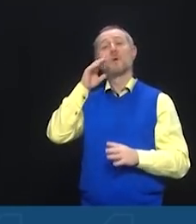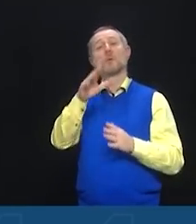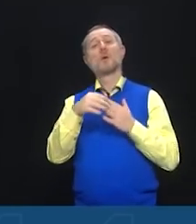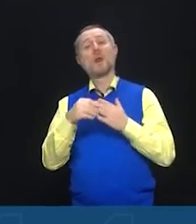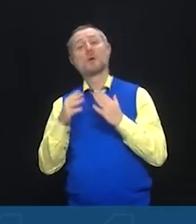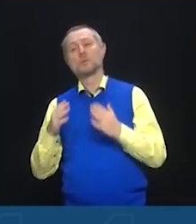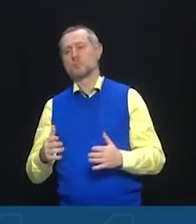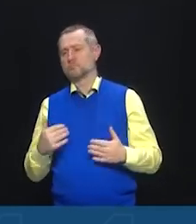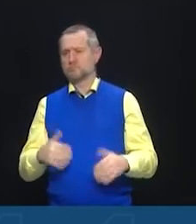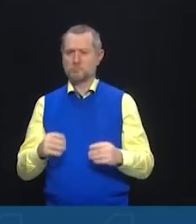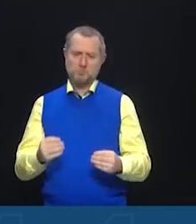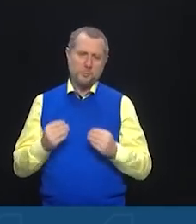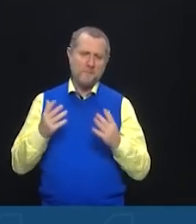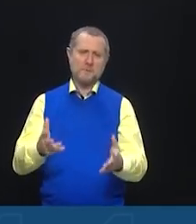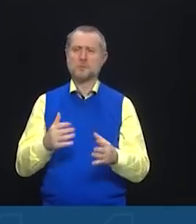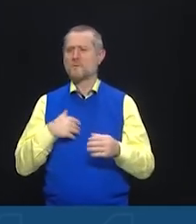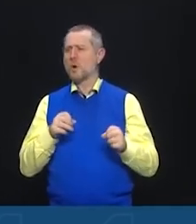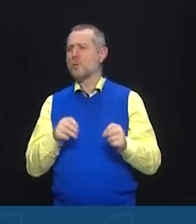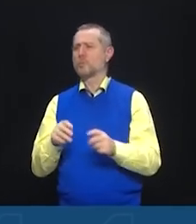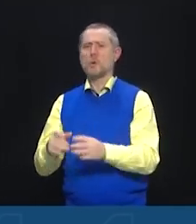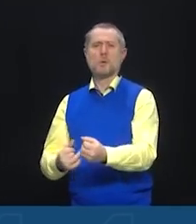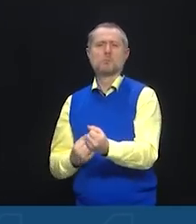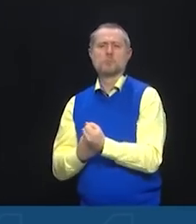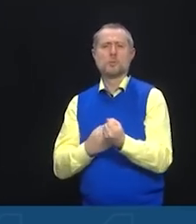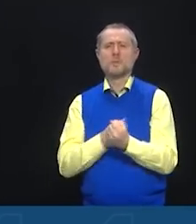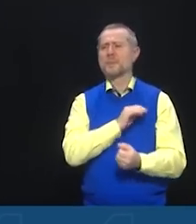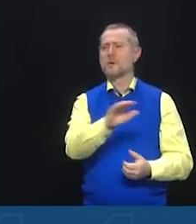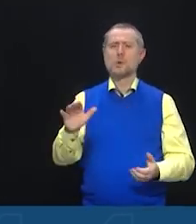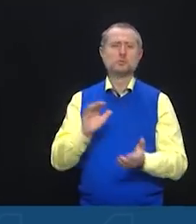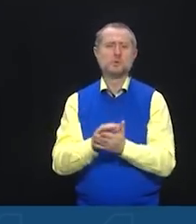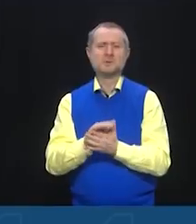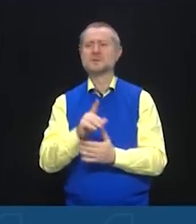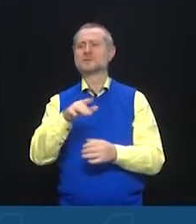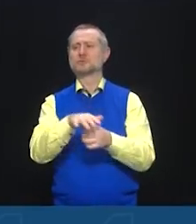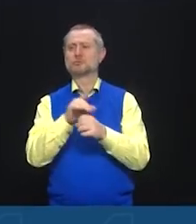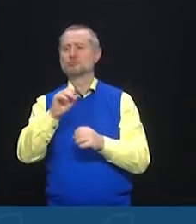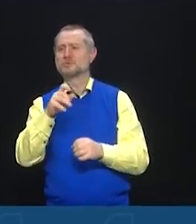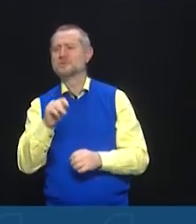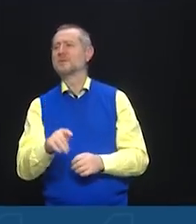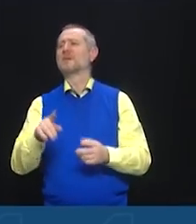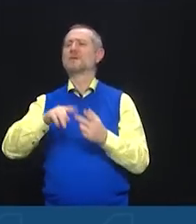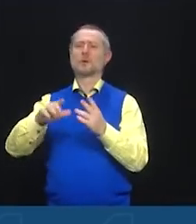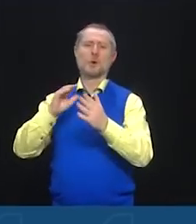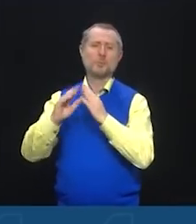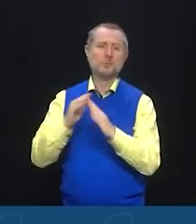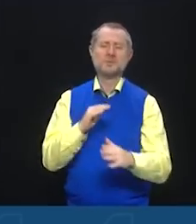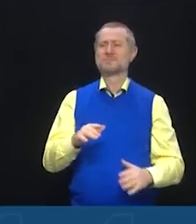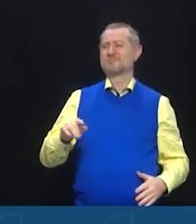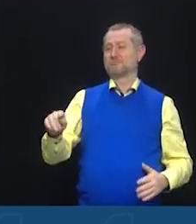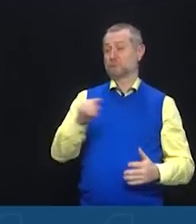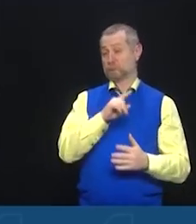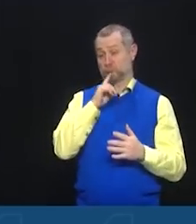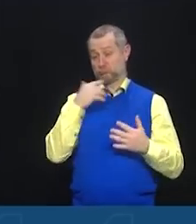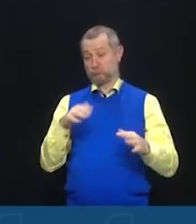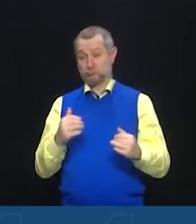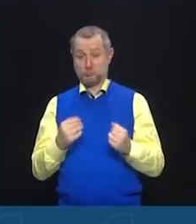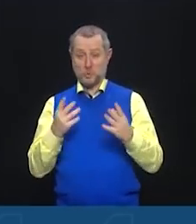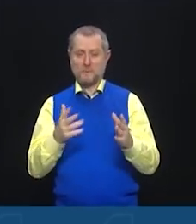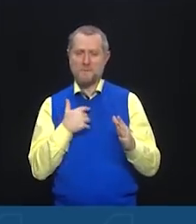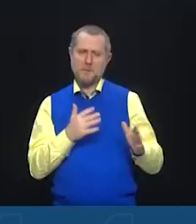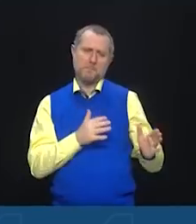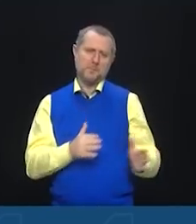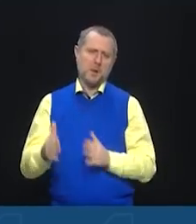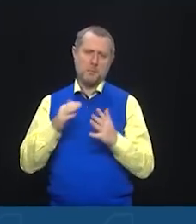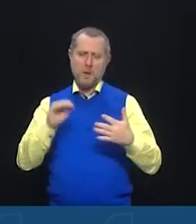these opportunities to support our districts, our schools, our communities by providing a roadmap, by providing